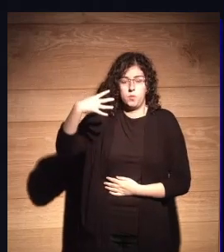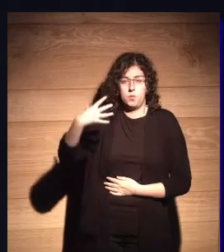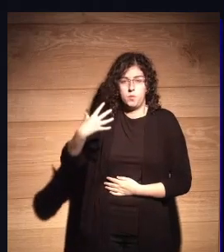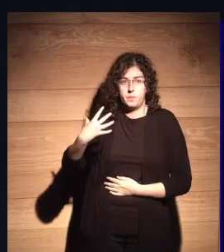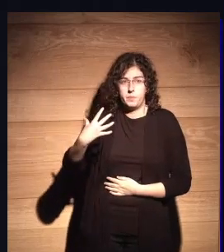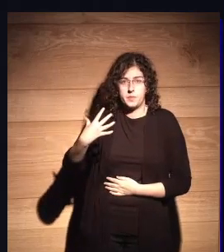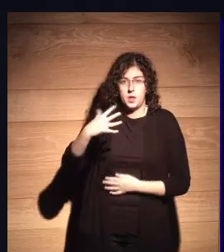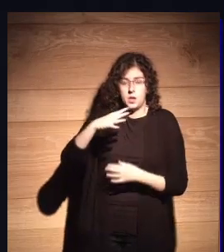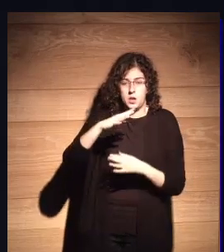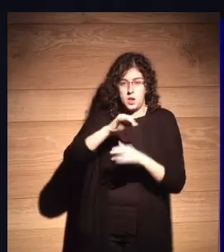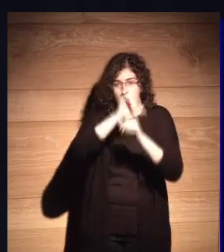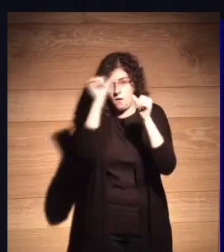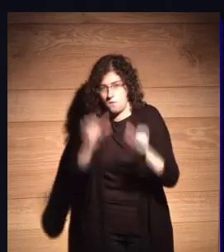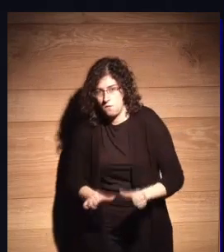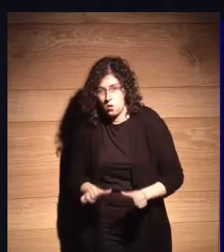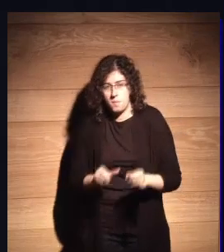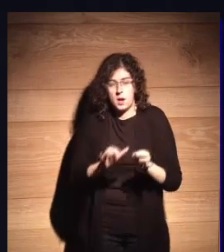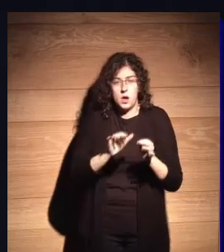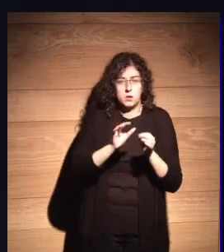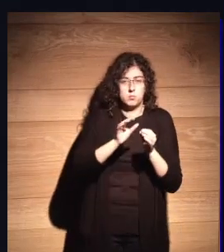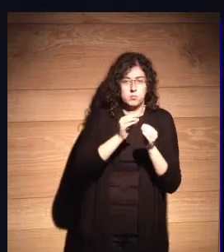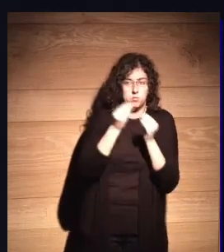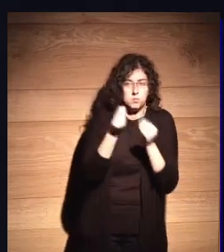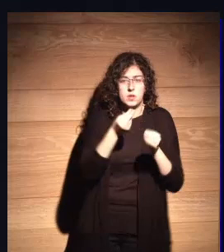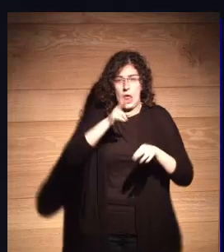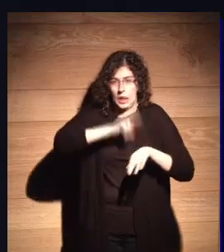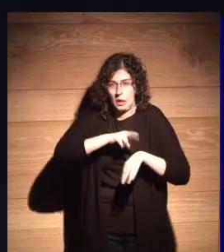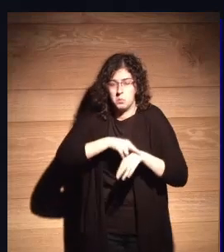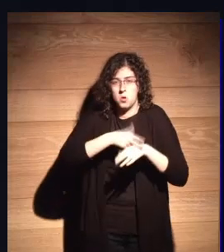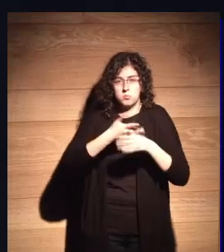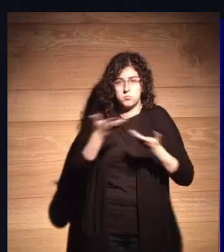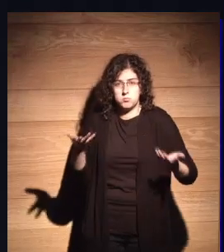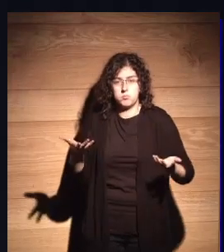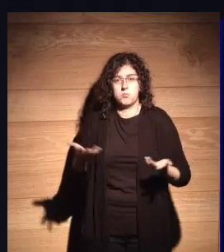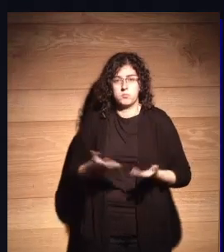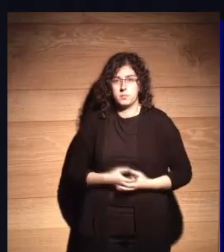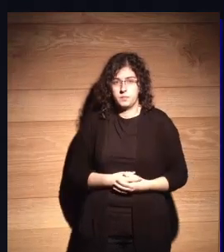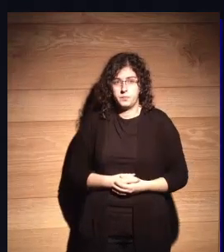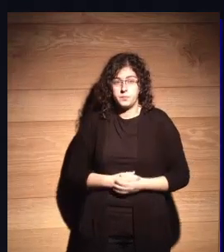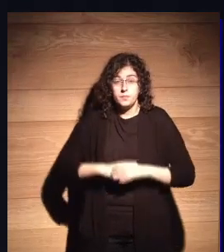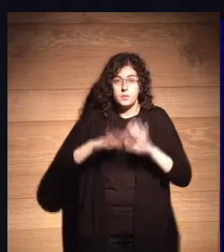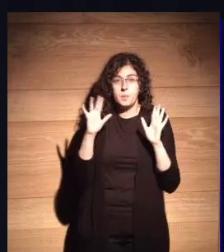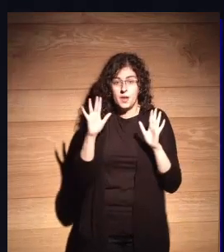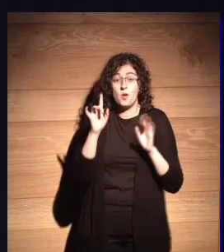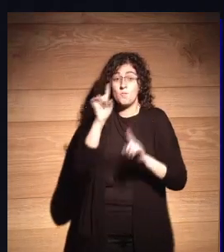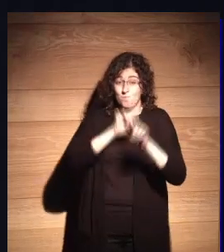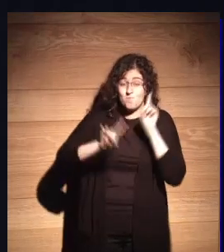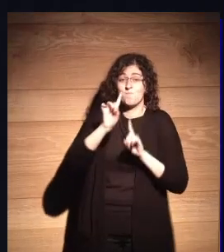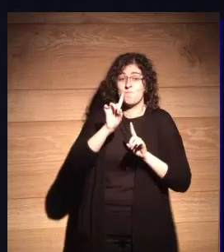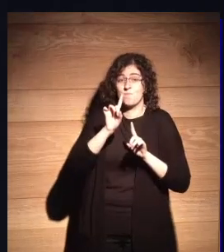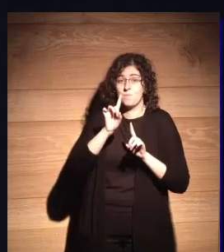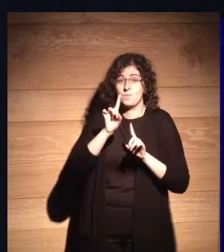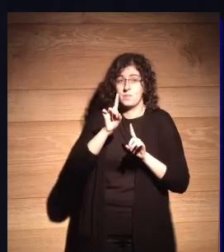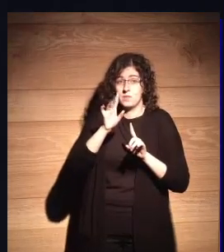shapes, and the harmony and rhythm. But you have that problem, that extra problem to